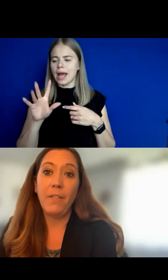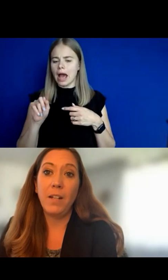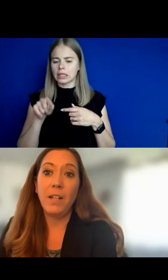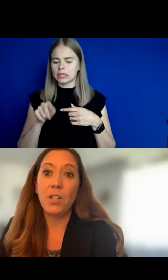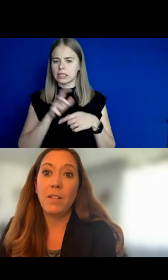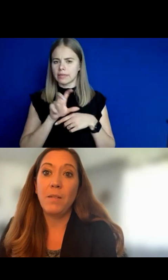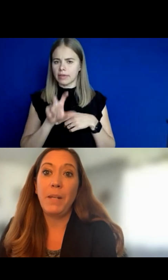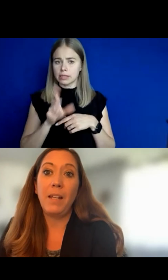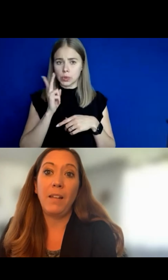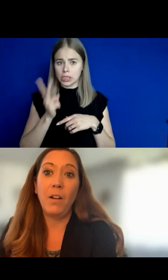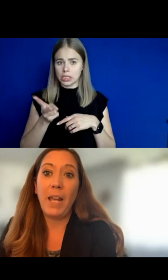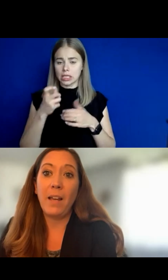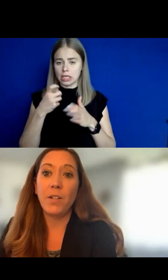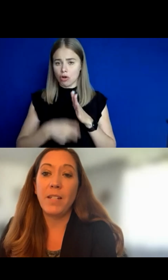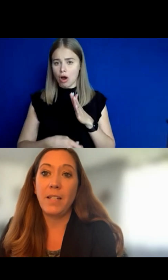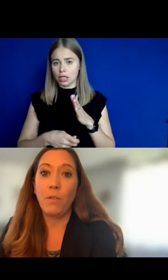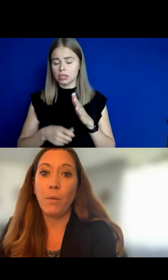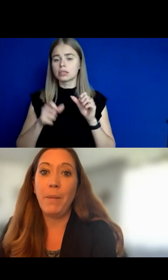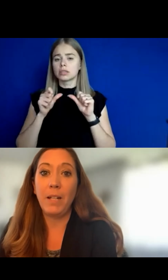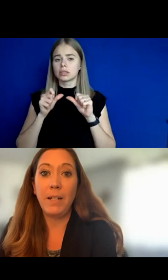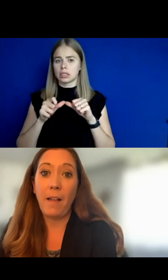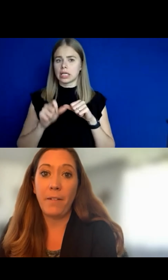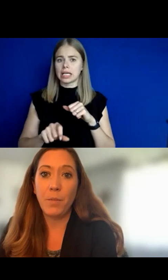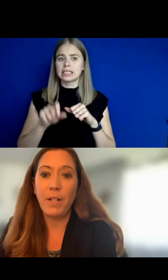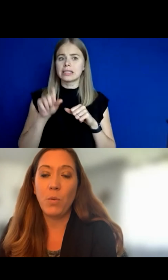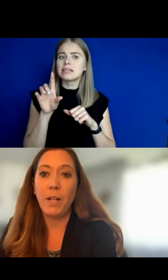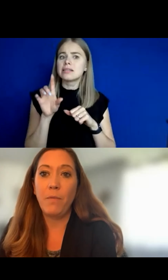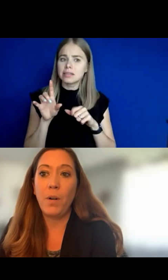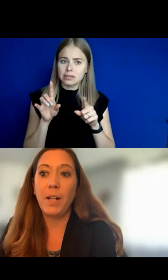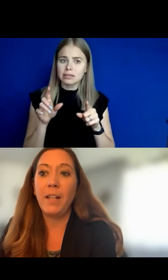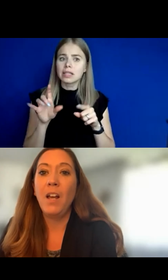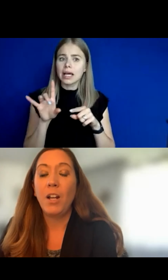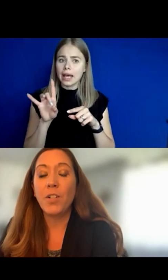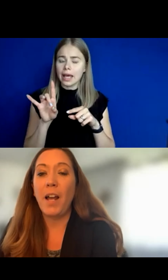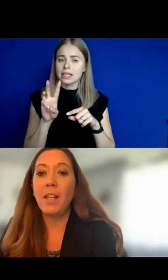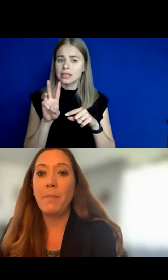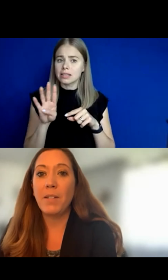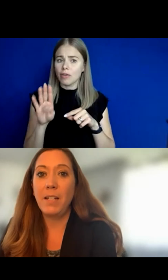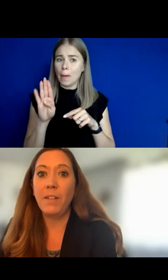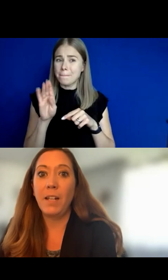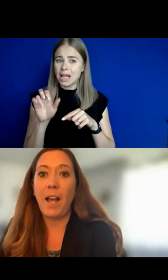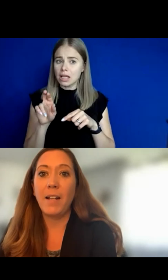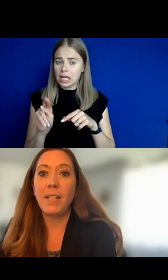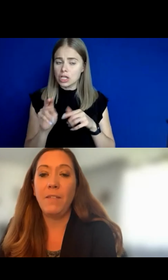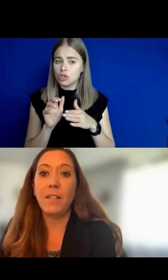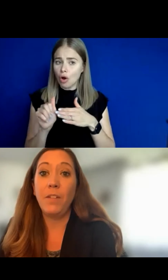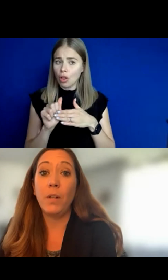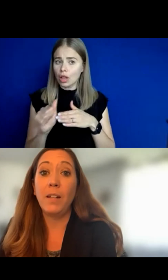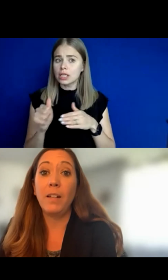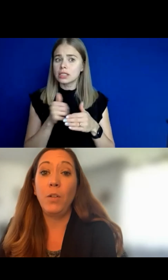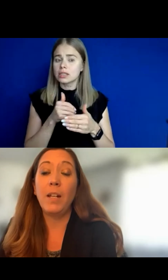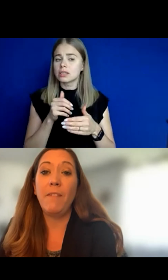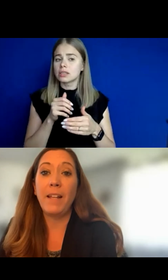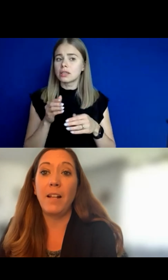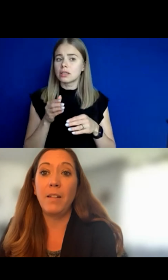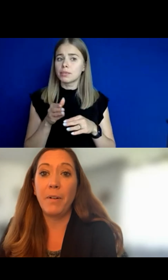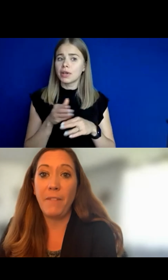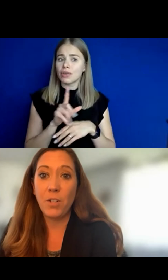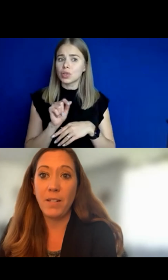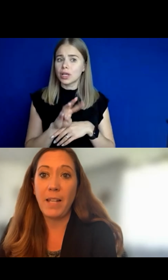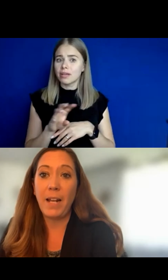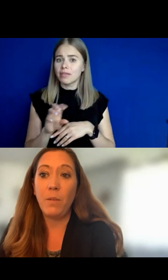chronic health conditions being $864 billion by 2040, you're talking about significant cost savings if you can invest